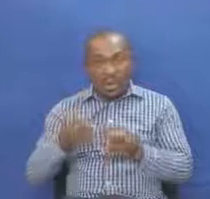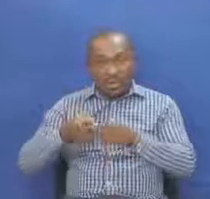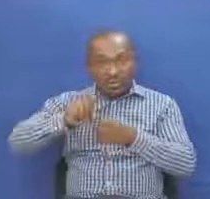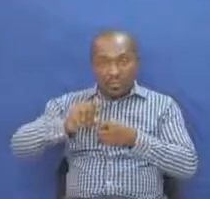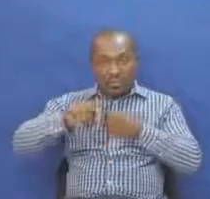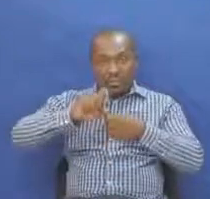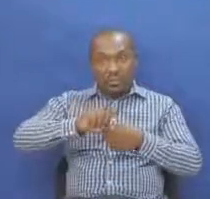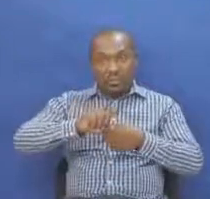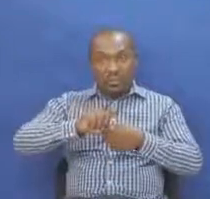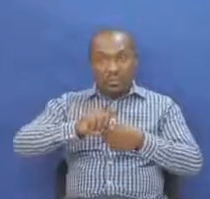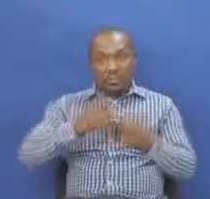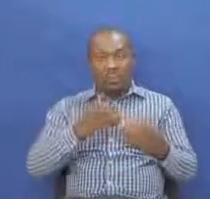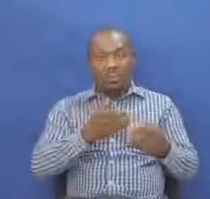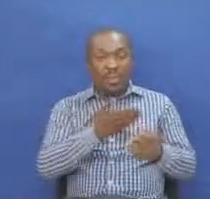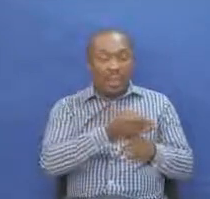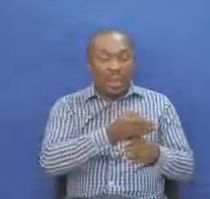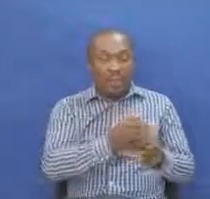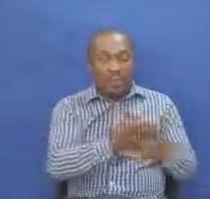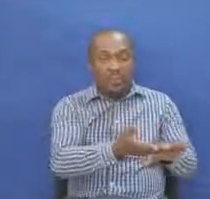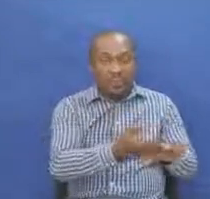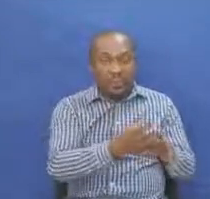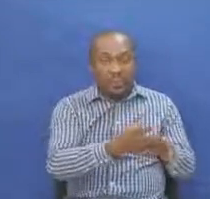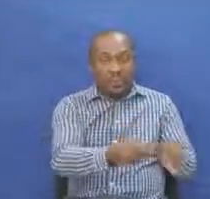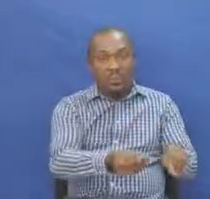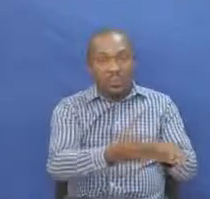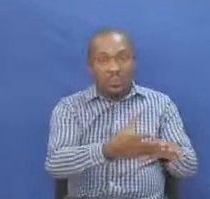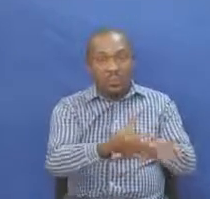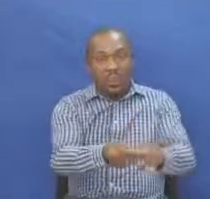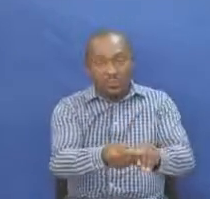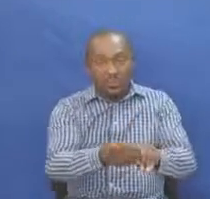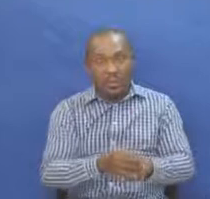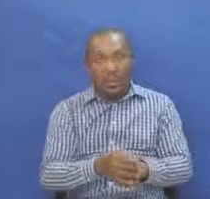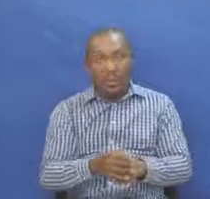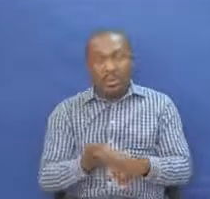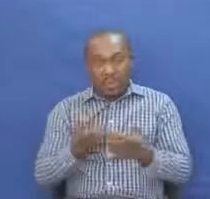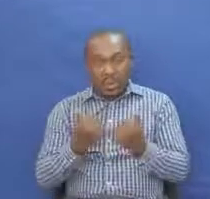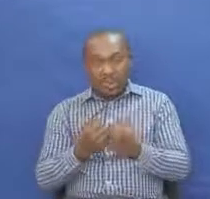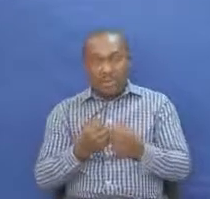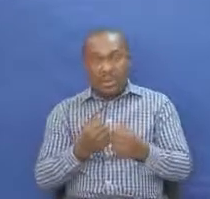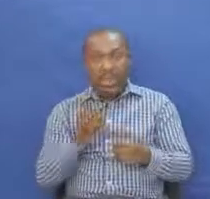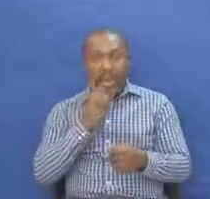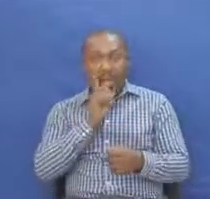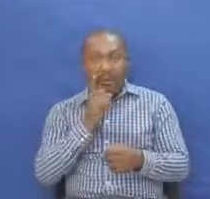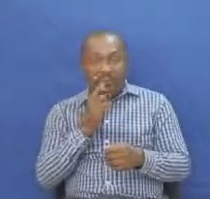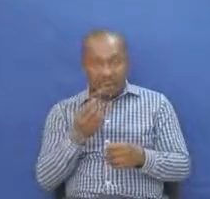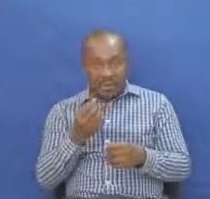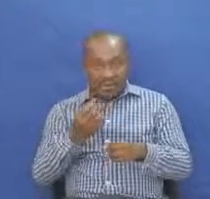tend to be killed. Why the old cells tend to be killed? Because every cell has got its